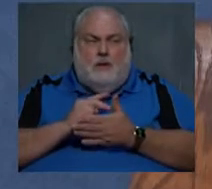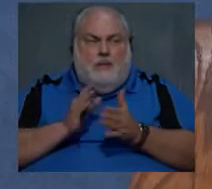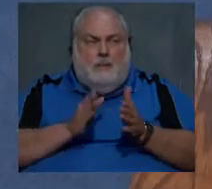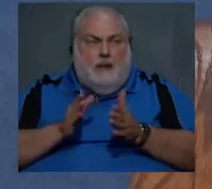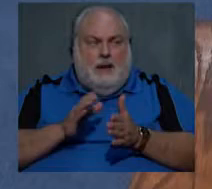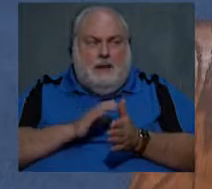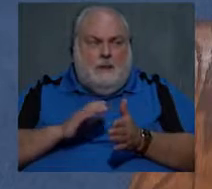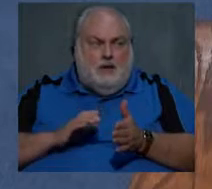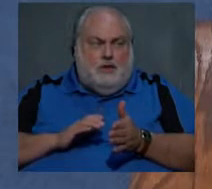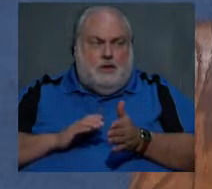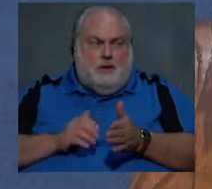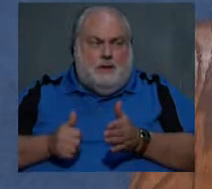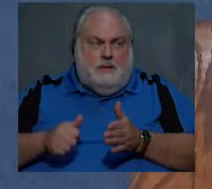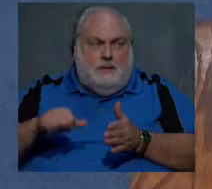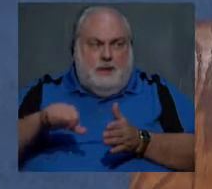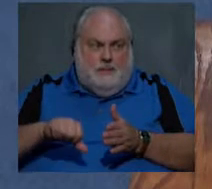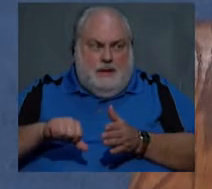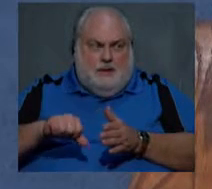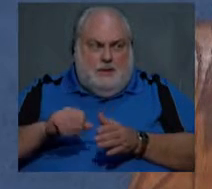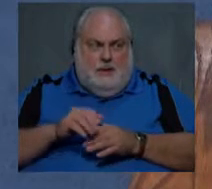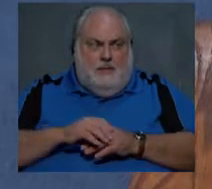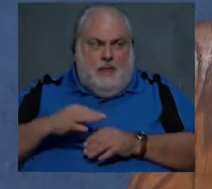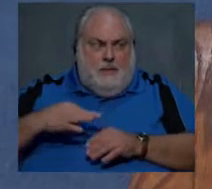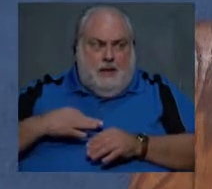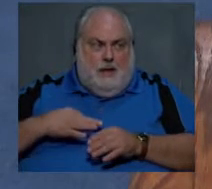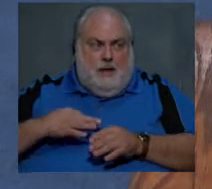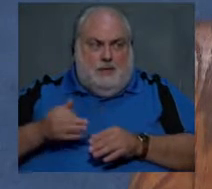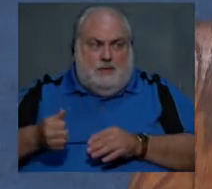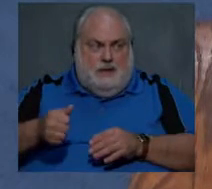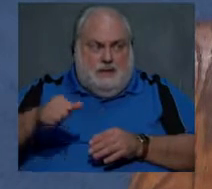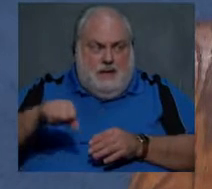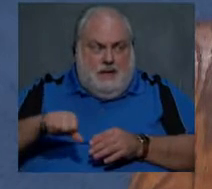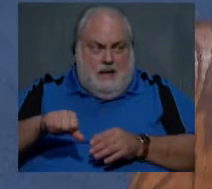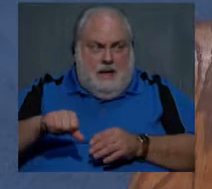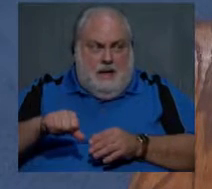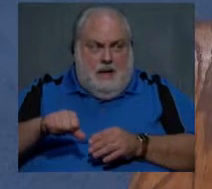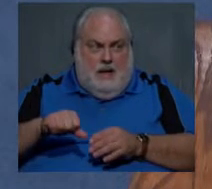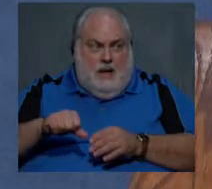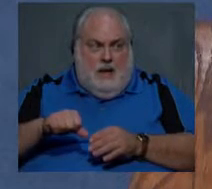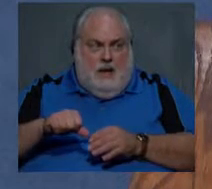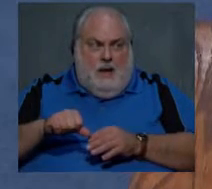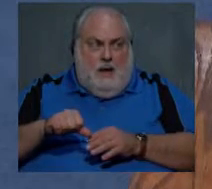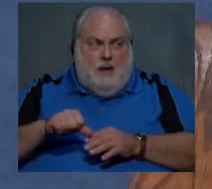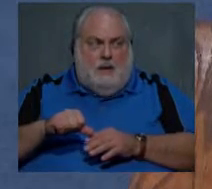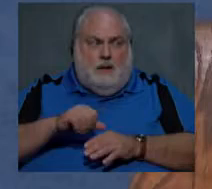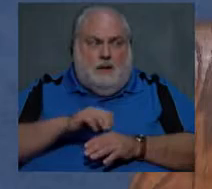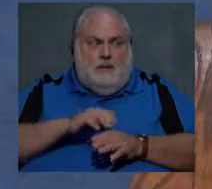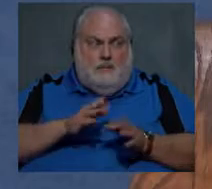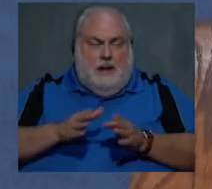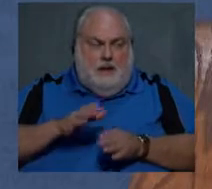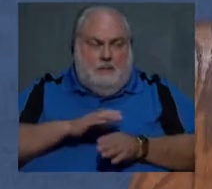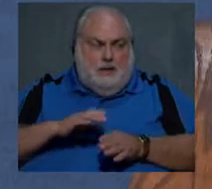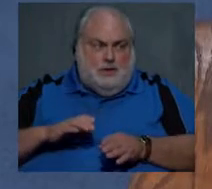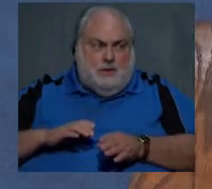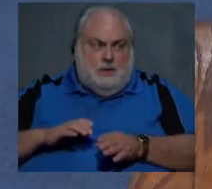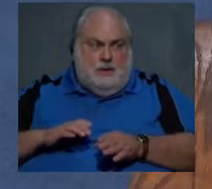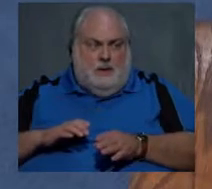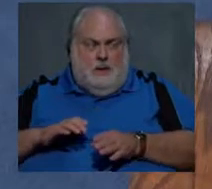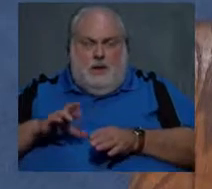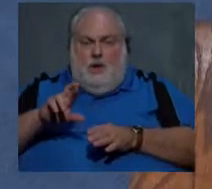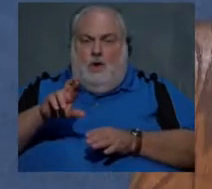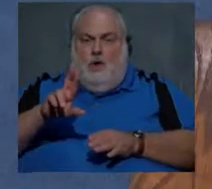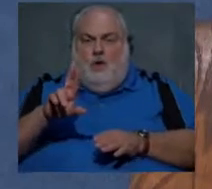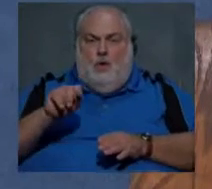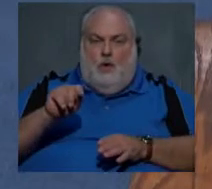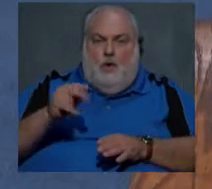turned the application down. The application was turned down, and the City Board overruled the Planning Commission and granted. That's correct. I was there. Ruth Bell, on